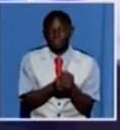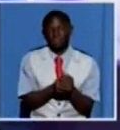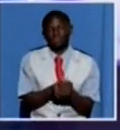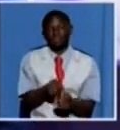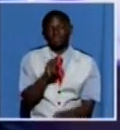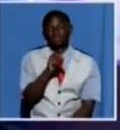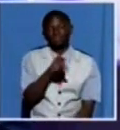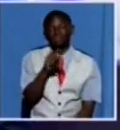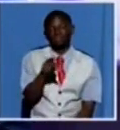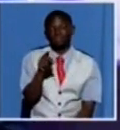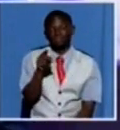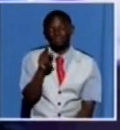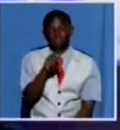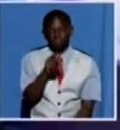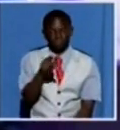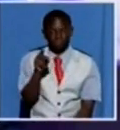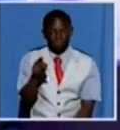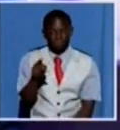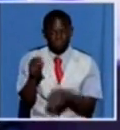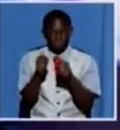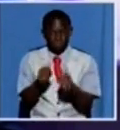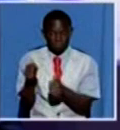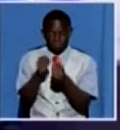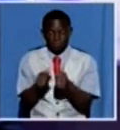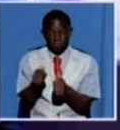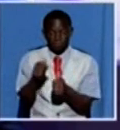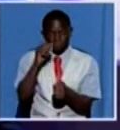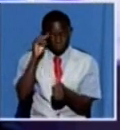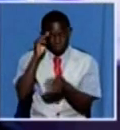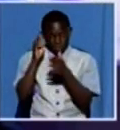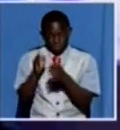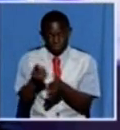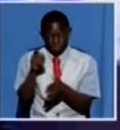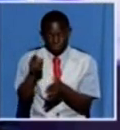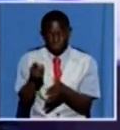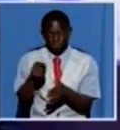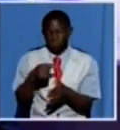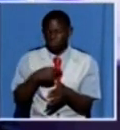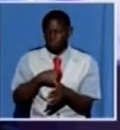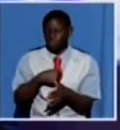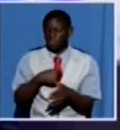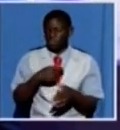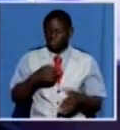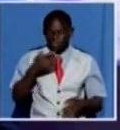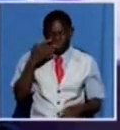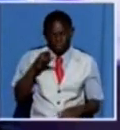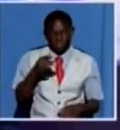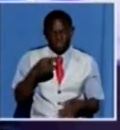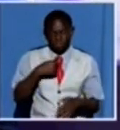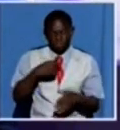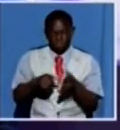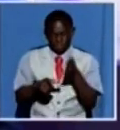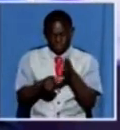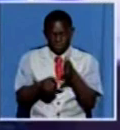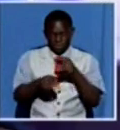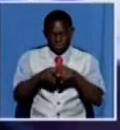and I've been privileged to be appointed by His Excellency the President as a deputy chair of that council. We received the unsolicited